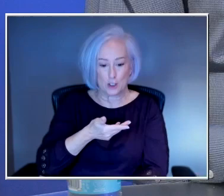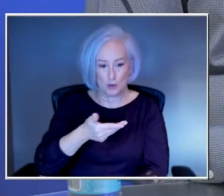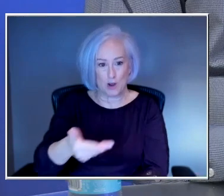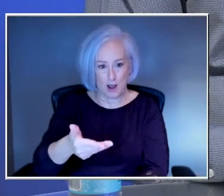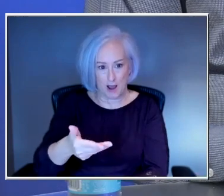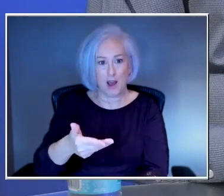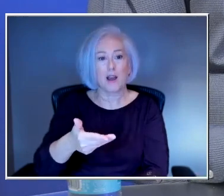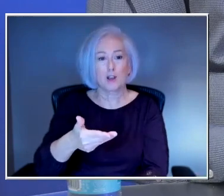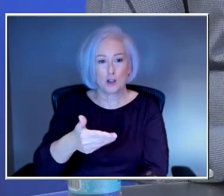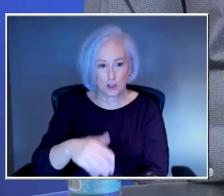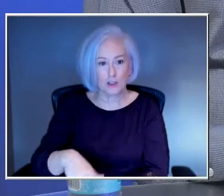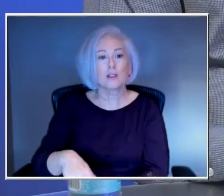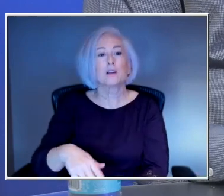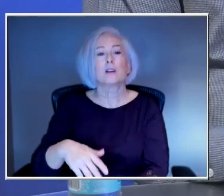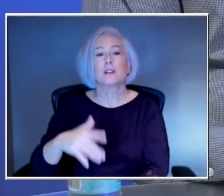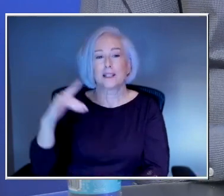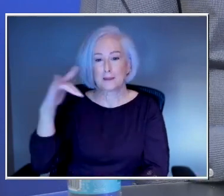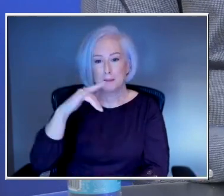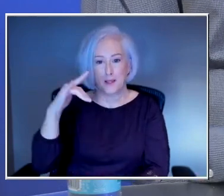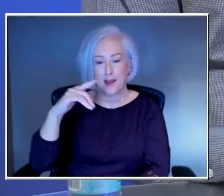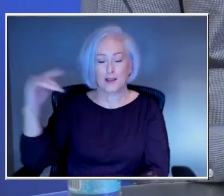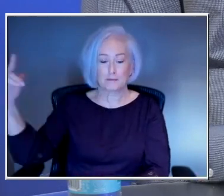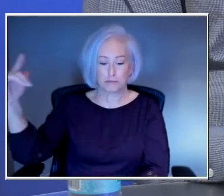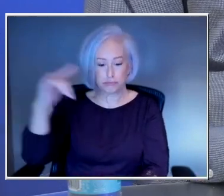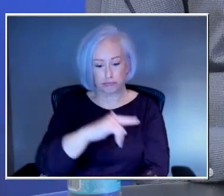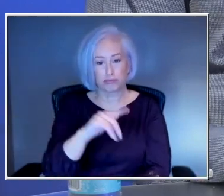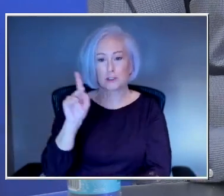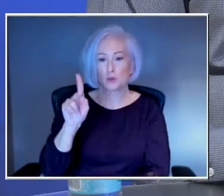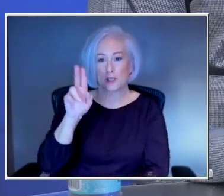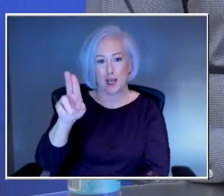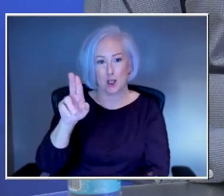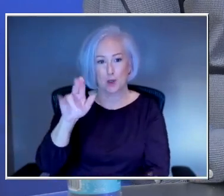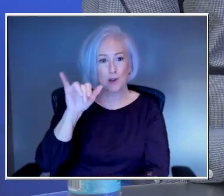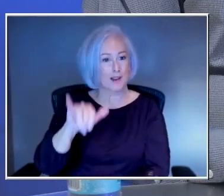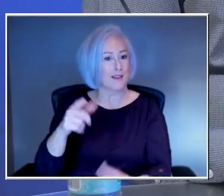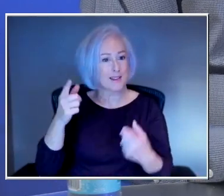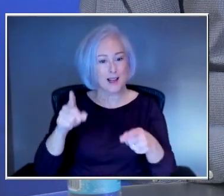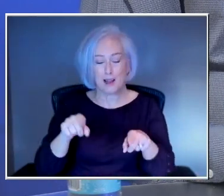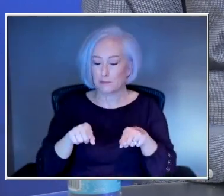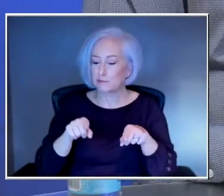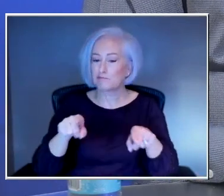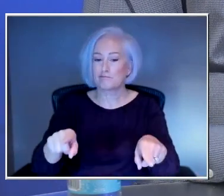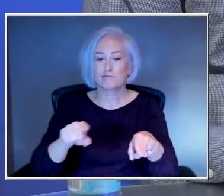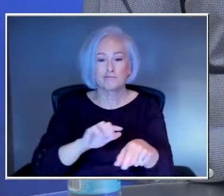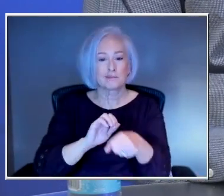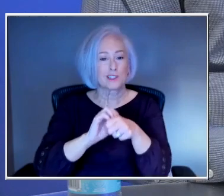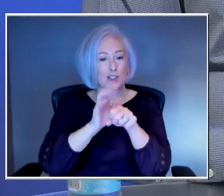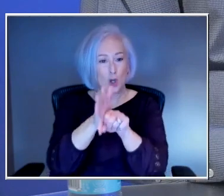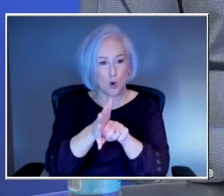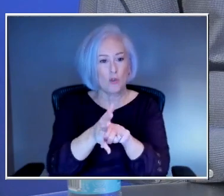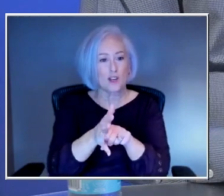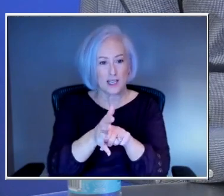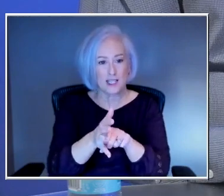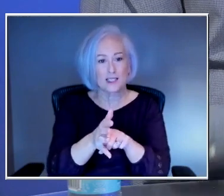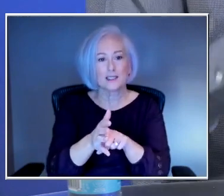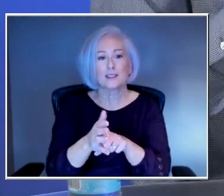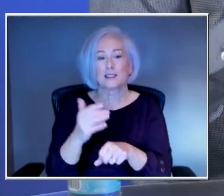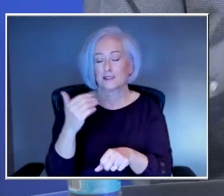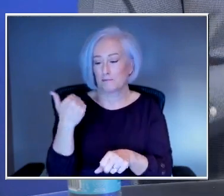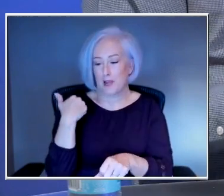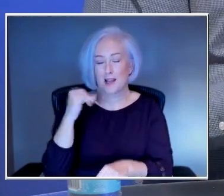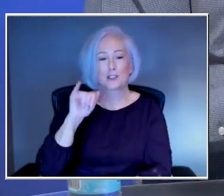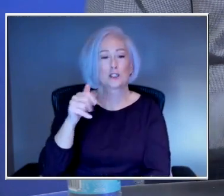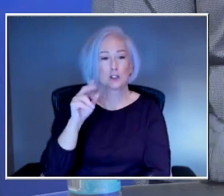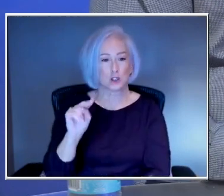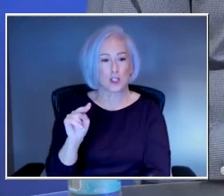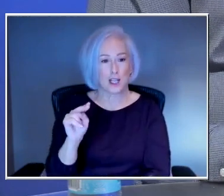here to KU, and it was in the middle of the COVID surge, the last COVID surge of January 20.